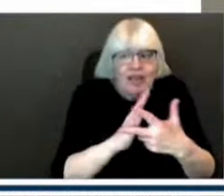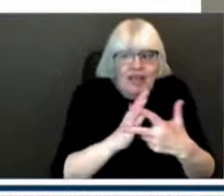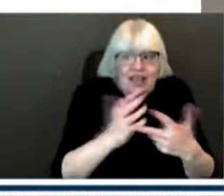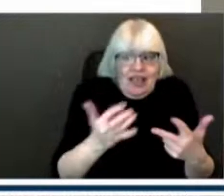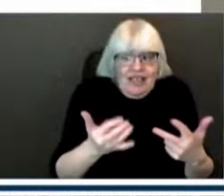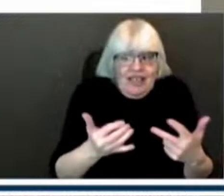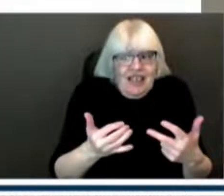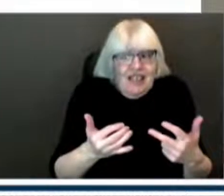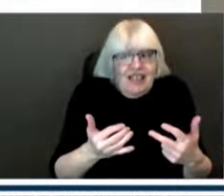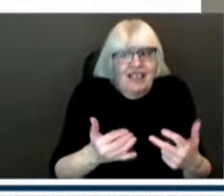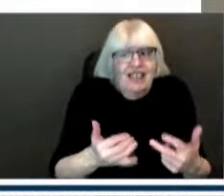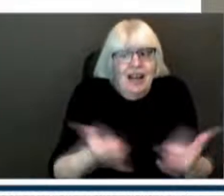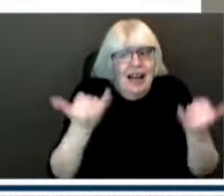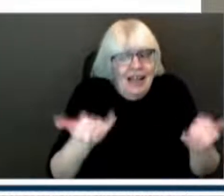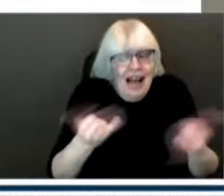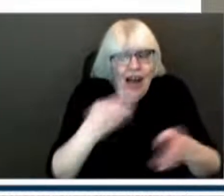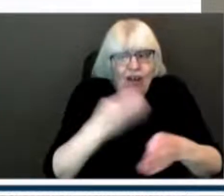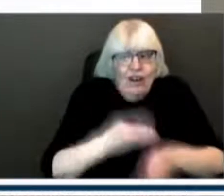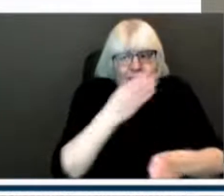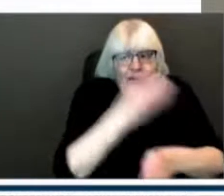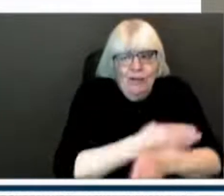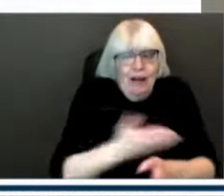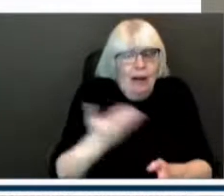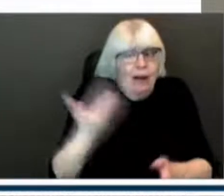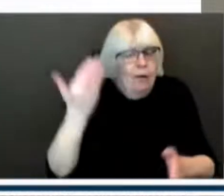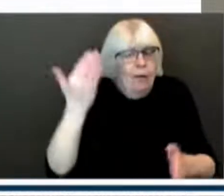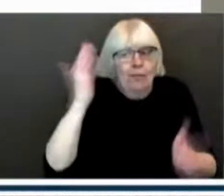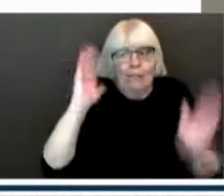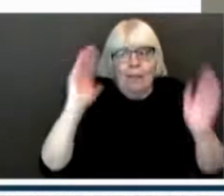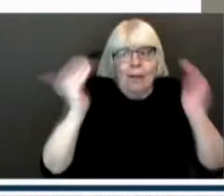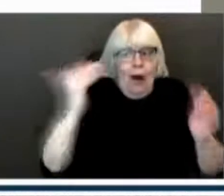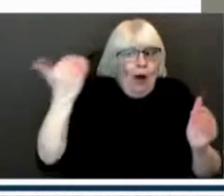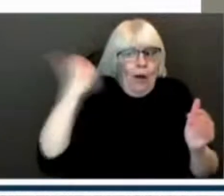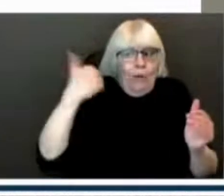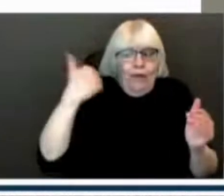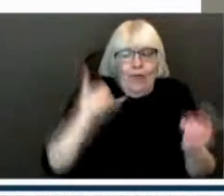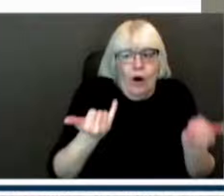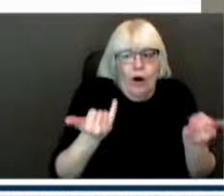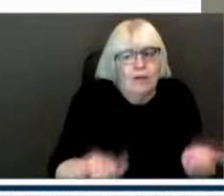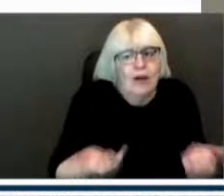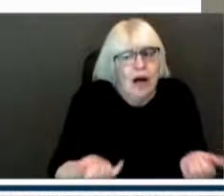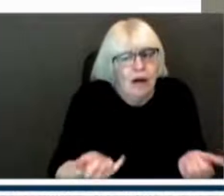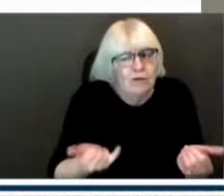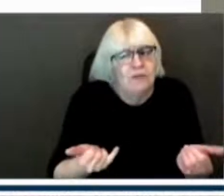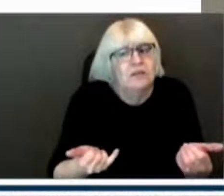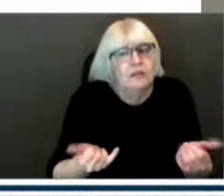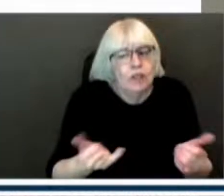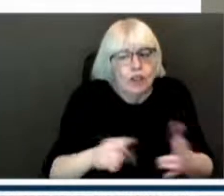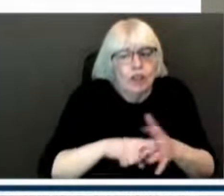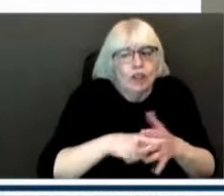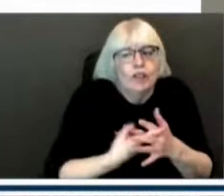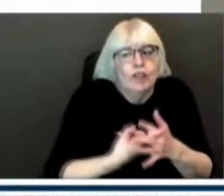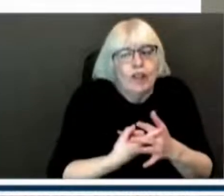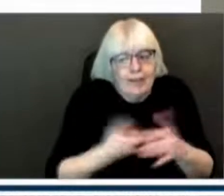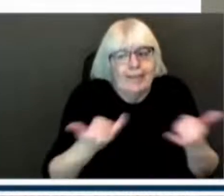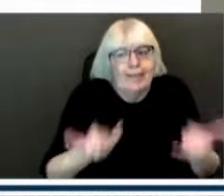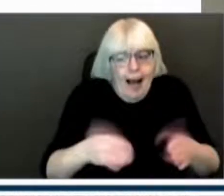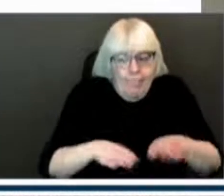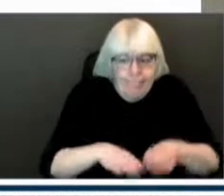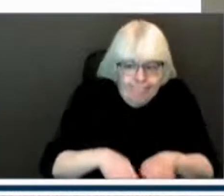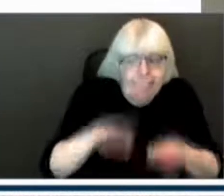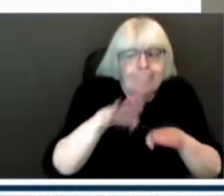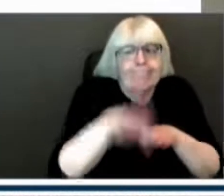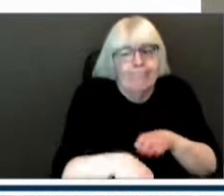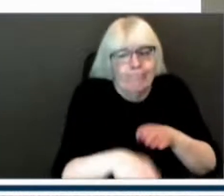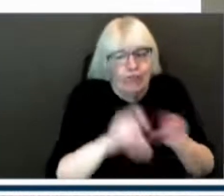and so we really feel like. And then the next step is another big step in reopening, and then if at the 3rd step, it's at the place